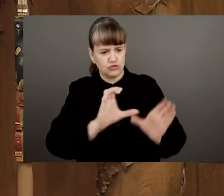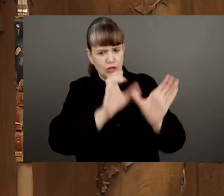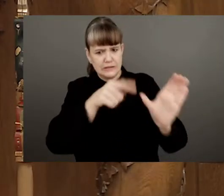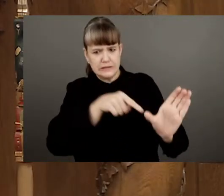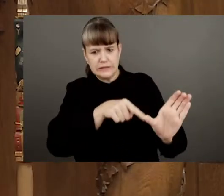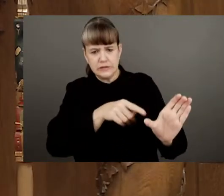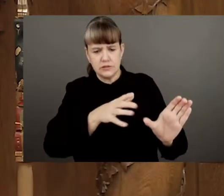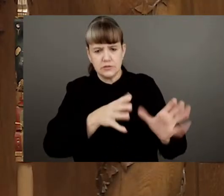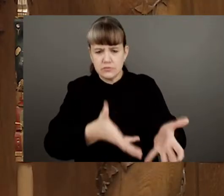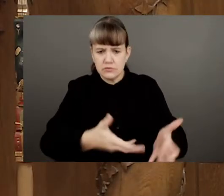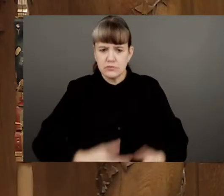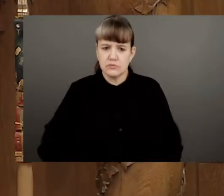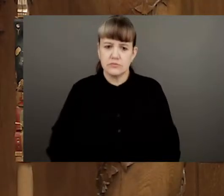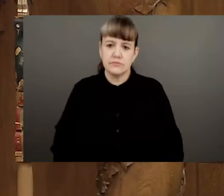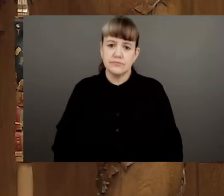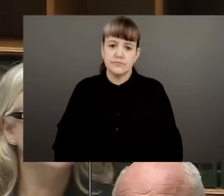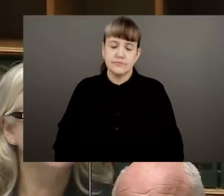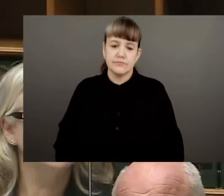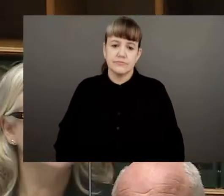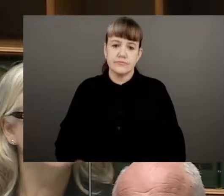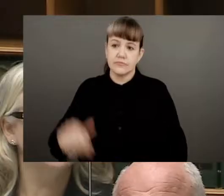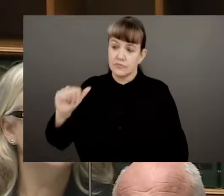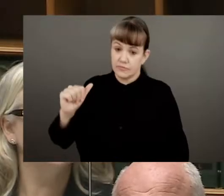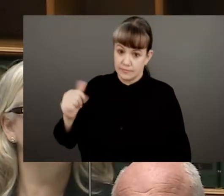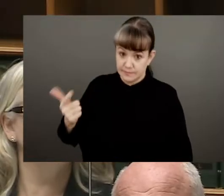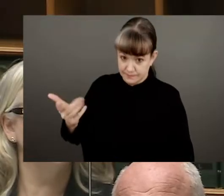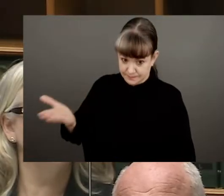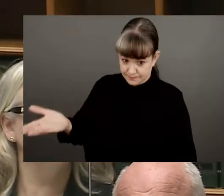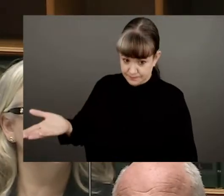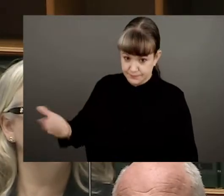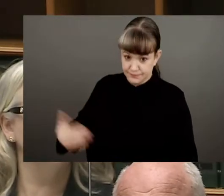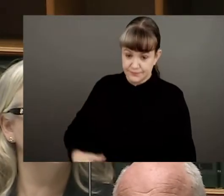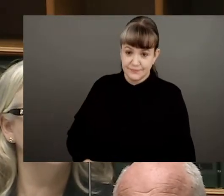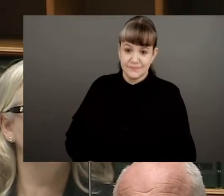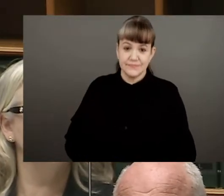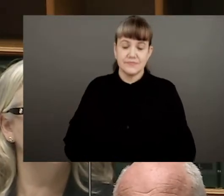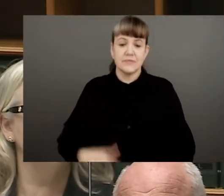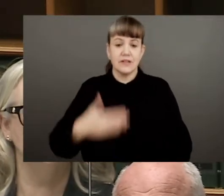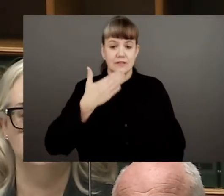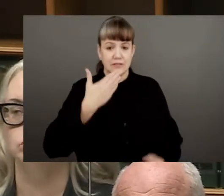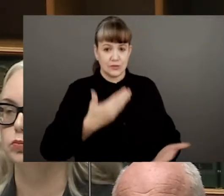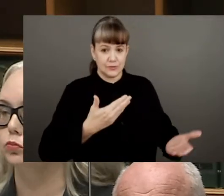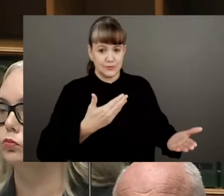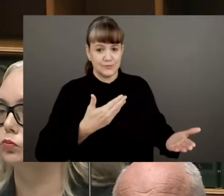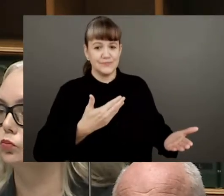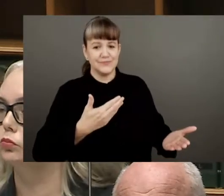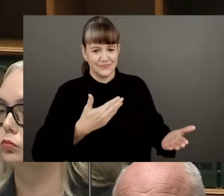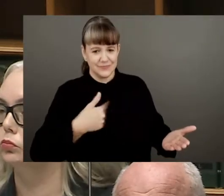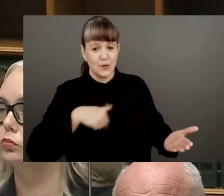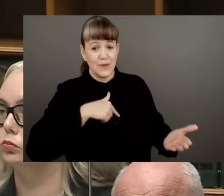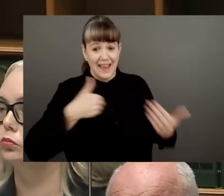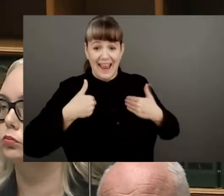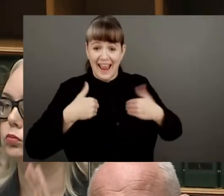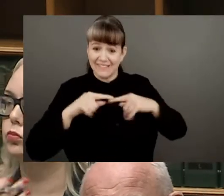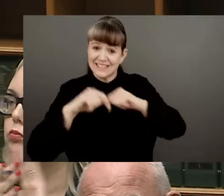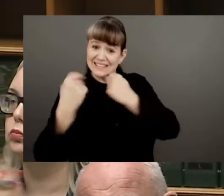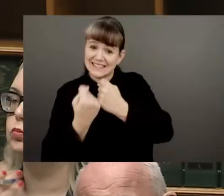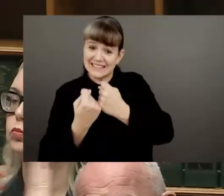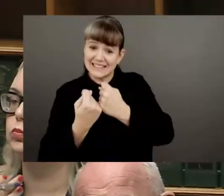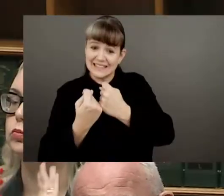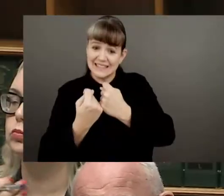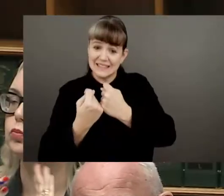Attorney General. Thank you, Mr. Speaker. We do have a team of Crown Counsel that's dedicated to these types of crimes.